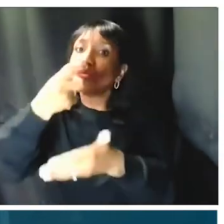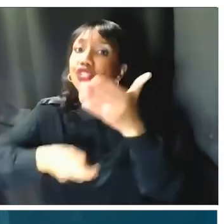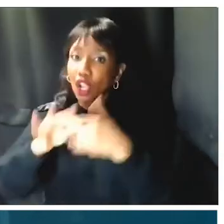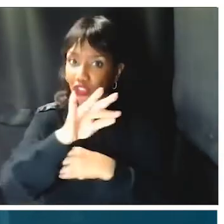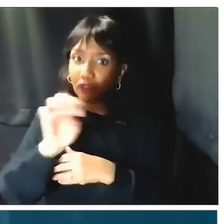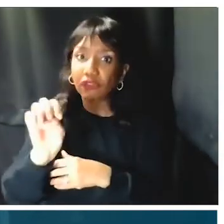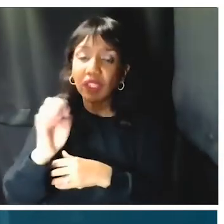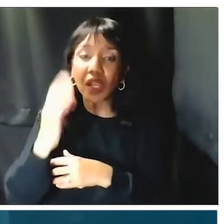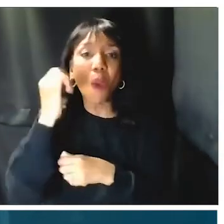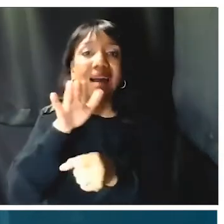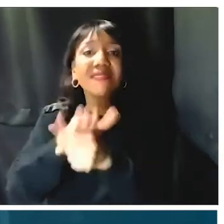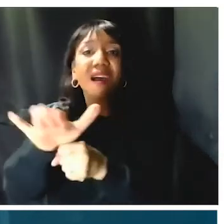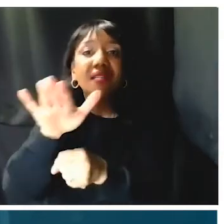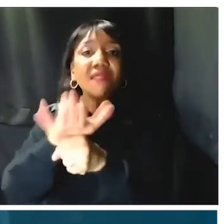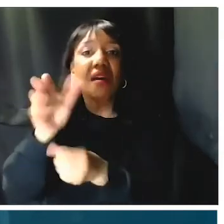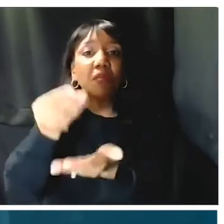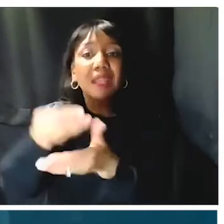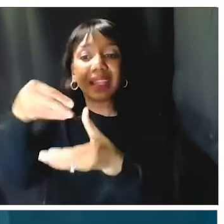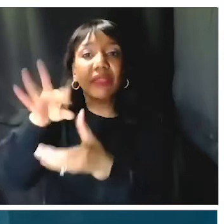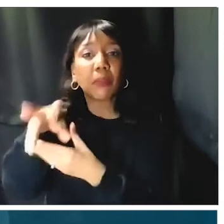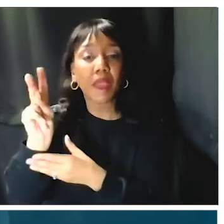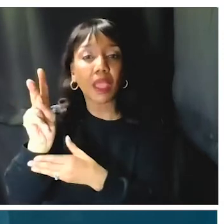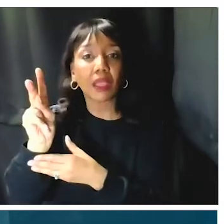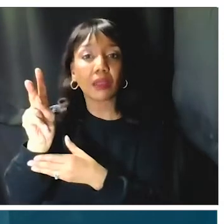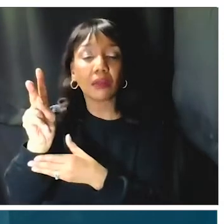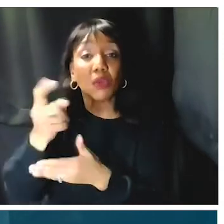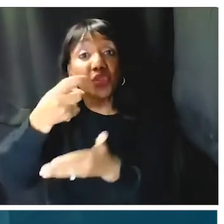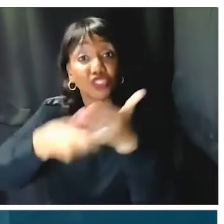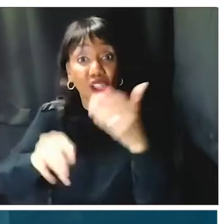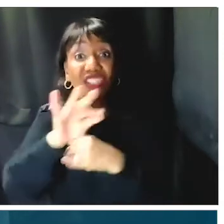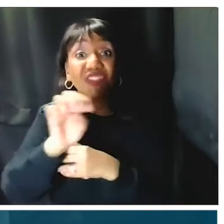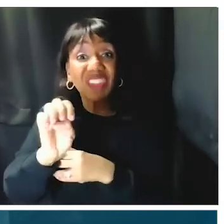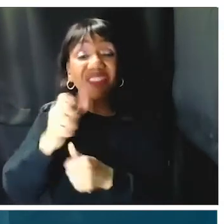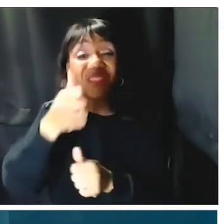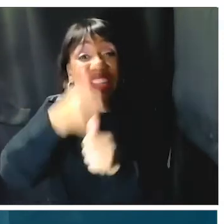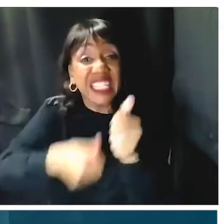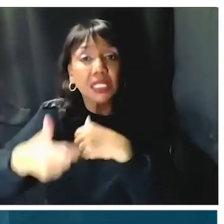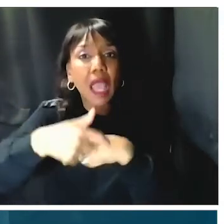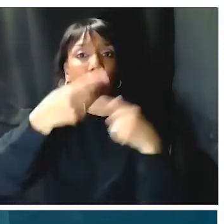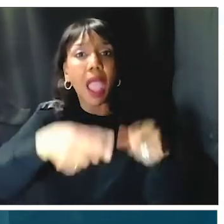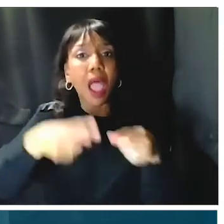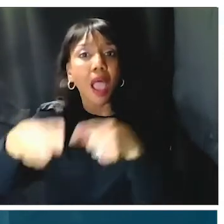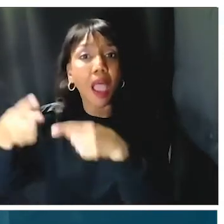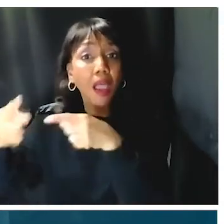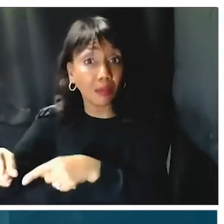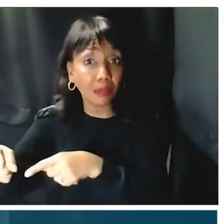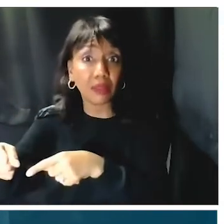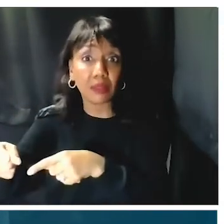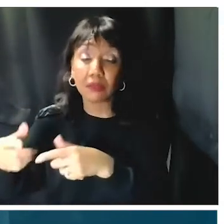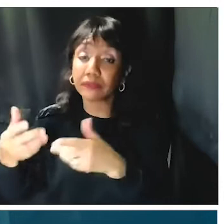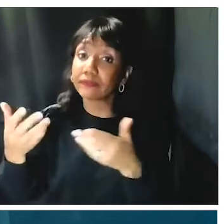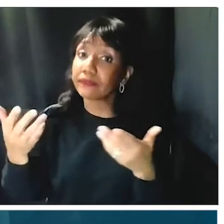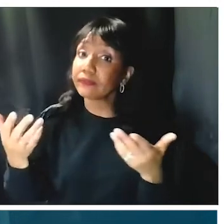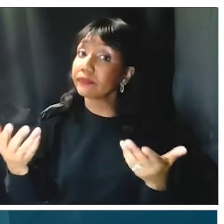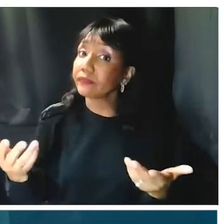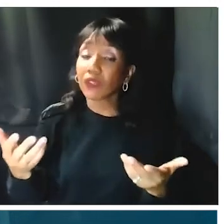to insufficient funds. You may be charged a fee for each transaction or charge that came in to be